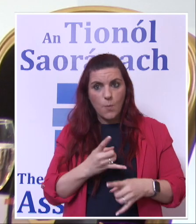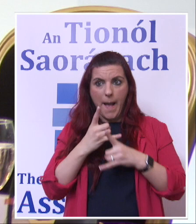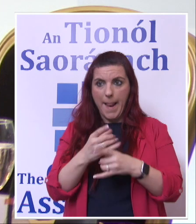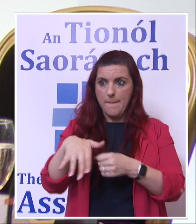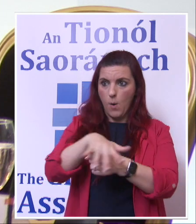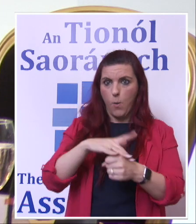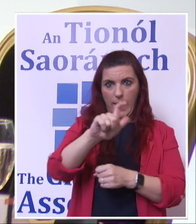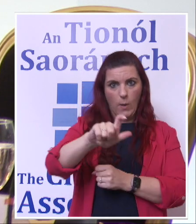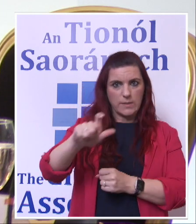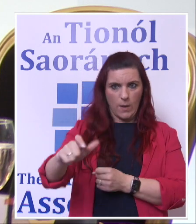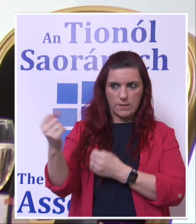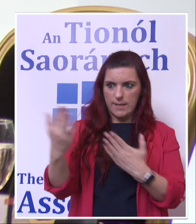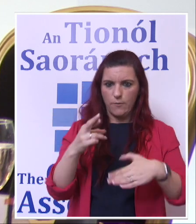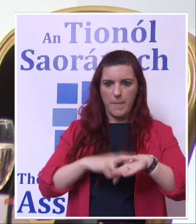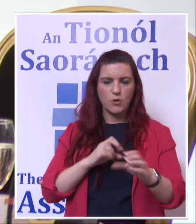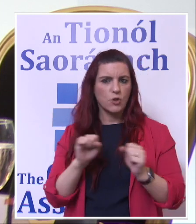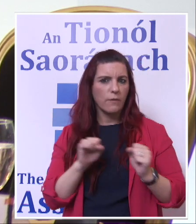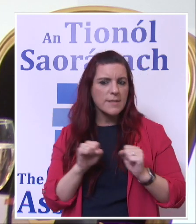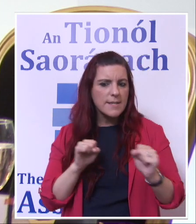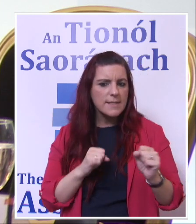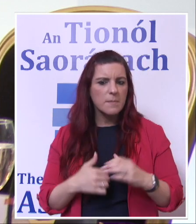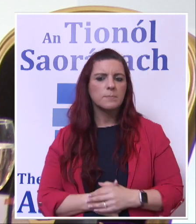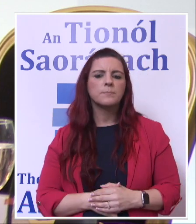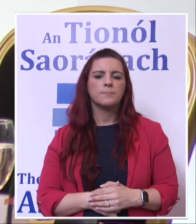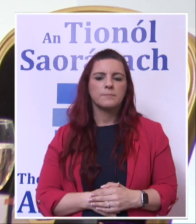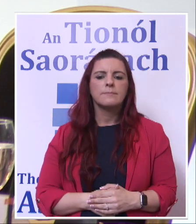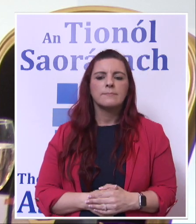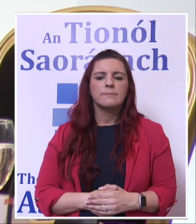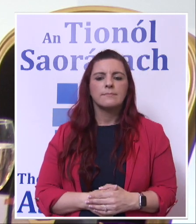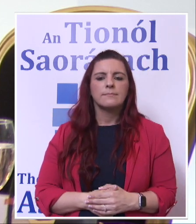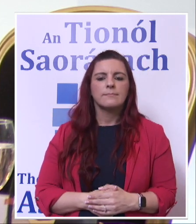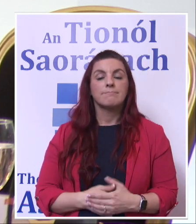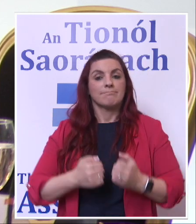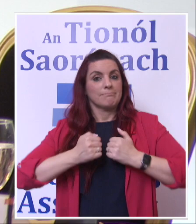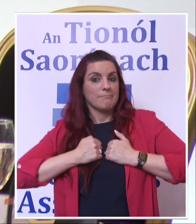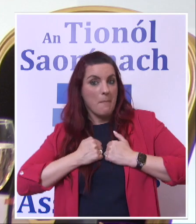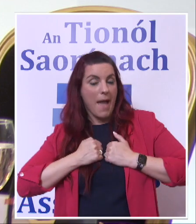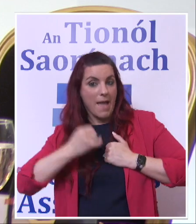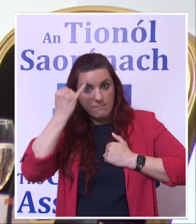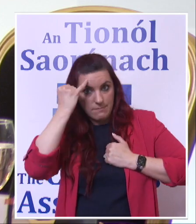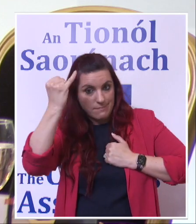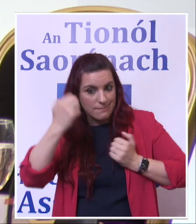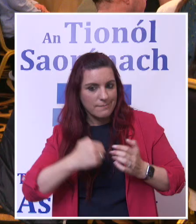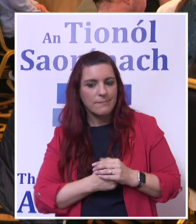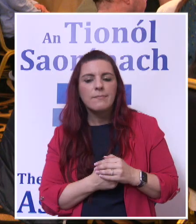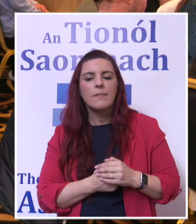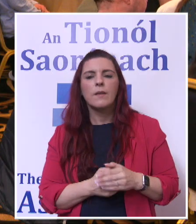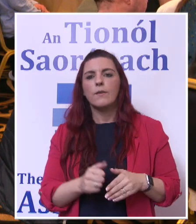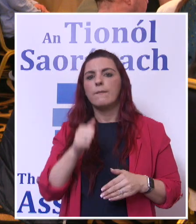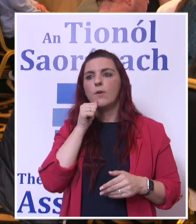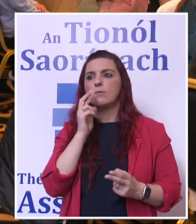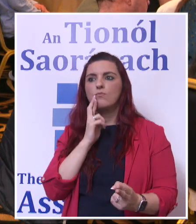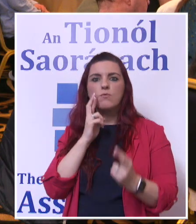better services. And here's my suggestions to you. First of all, respond